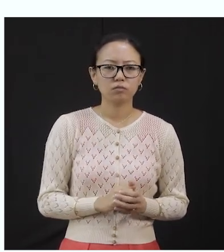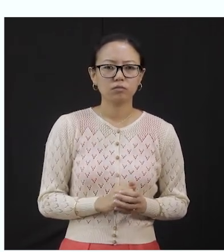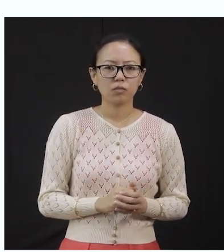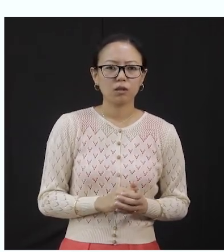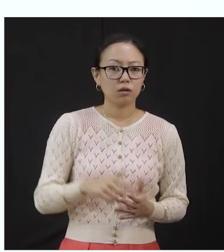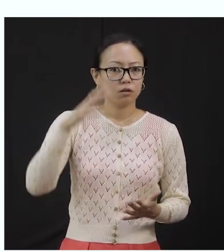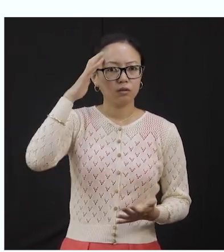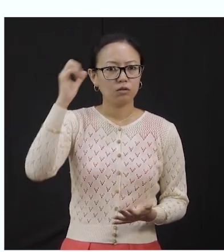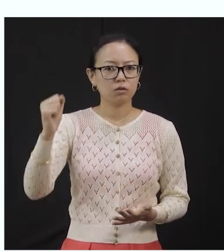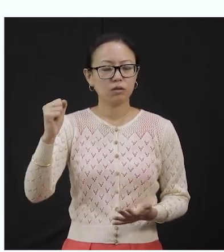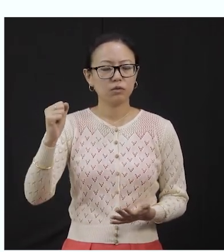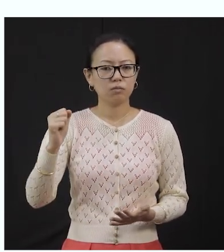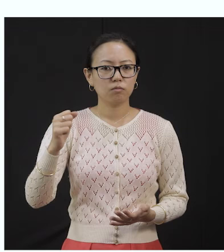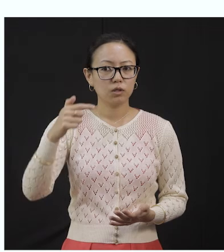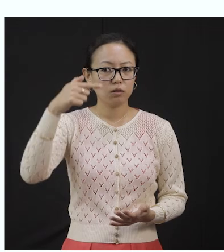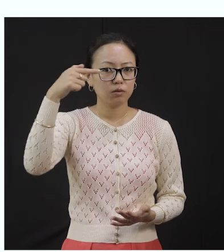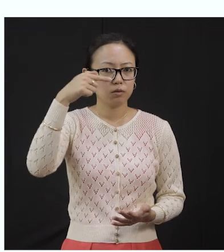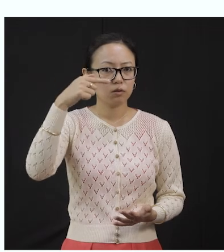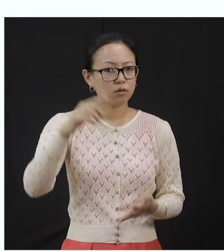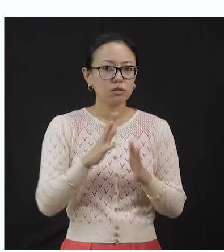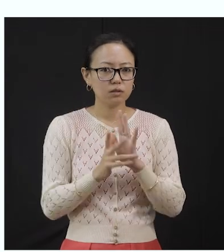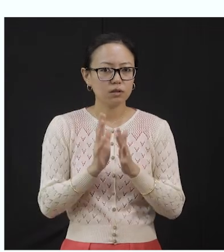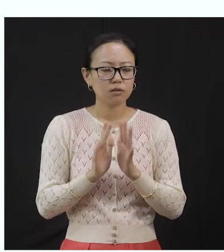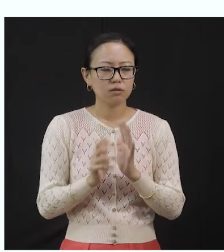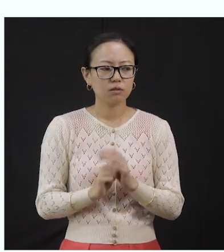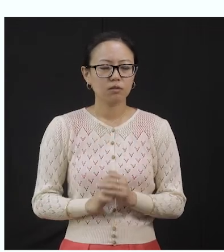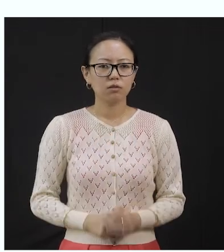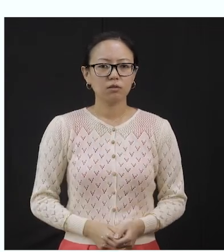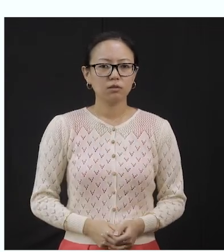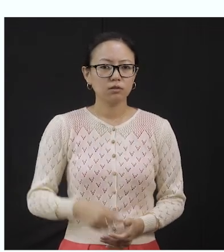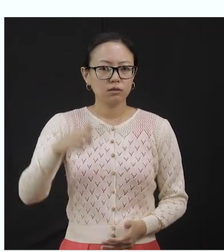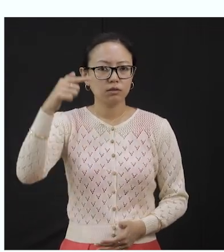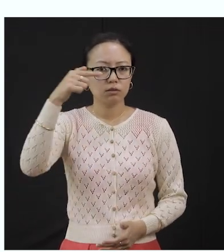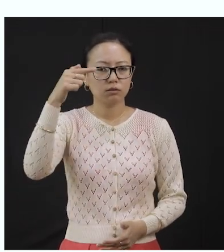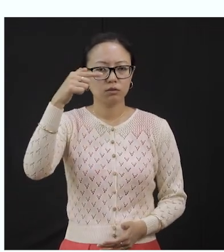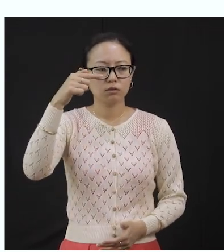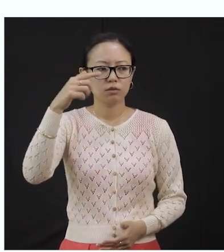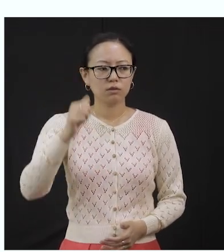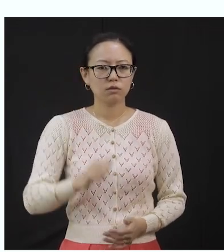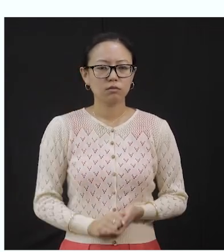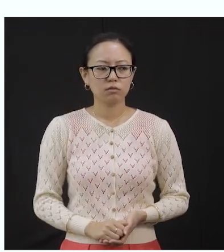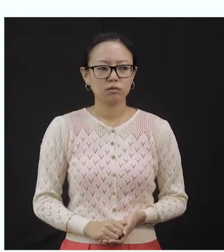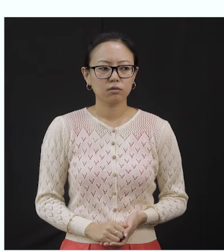sign. Yes, this is the sign for subtraction. This